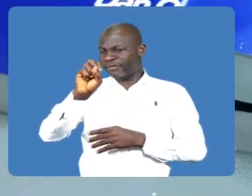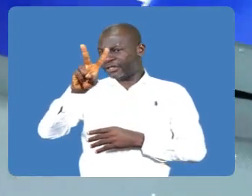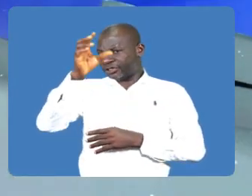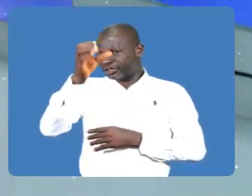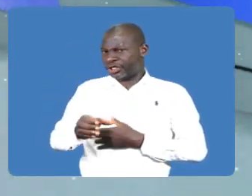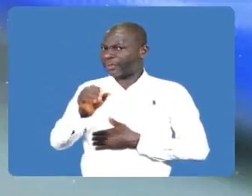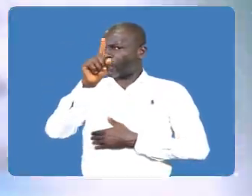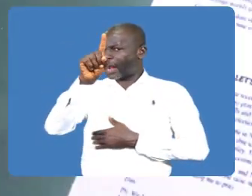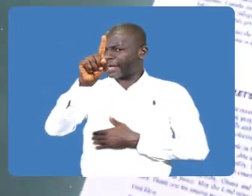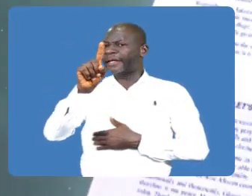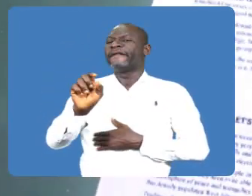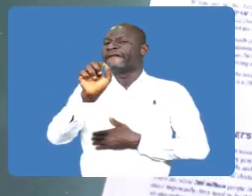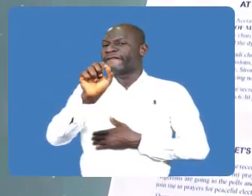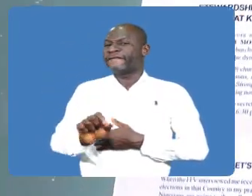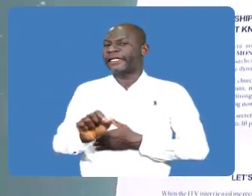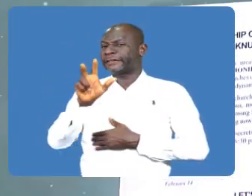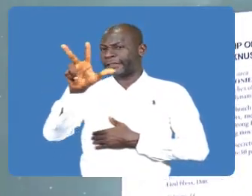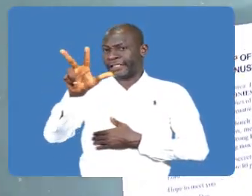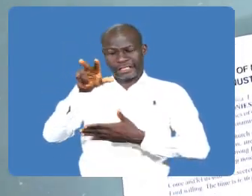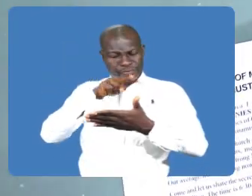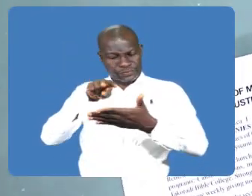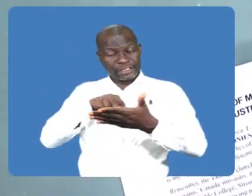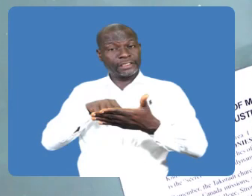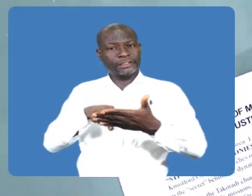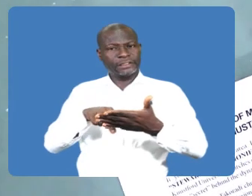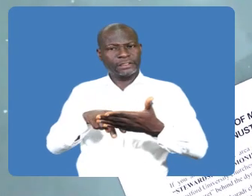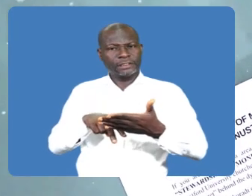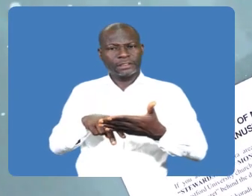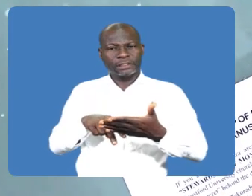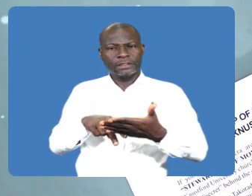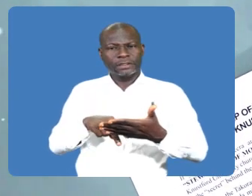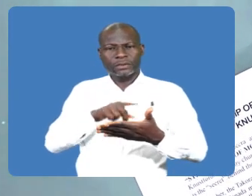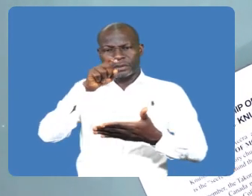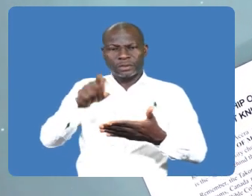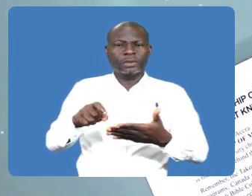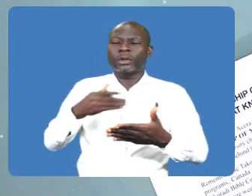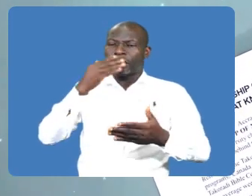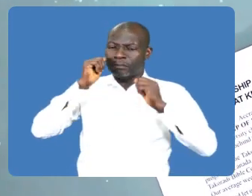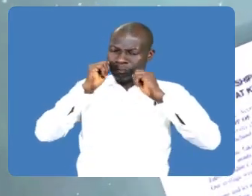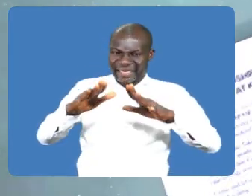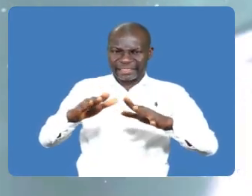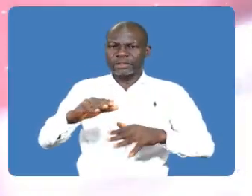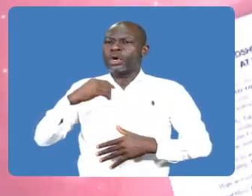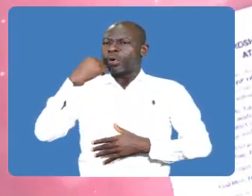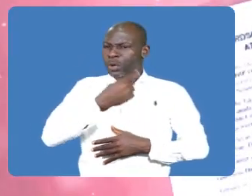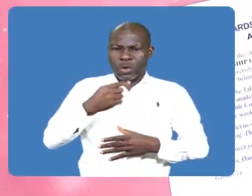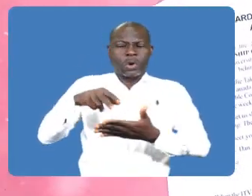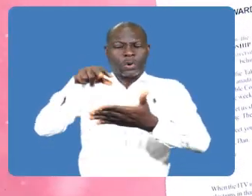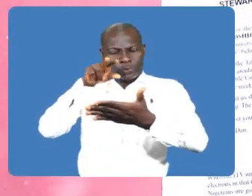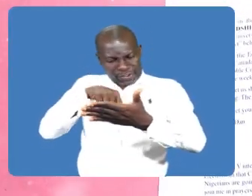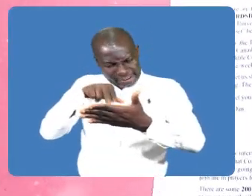And in Revelation 1 verse 3, we read, "Blessed is he who reads."